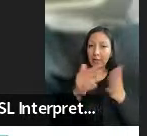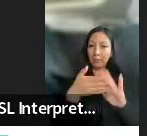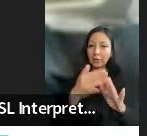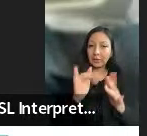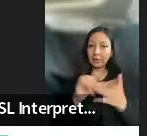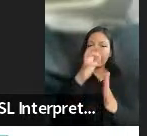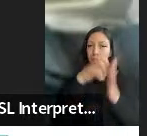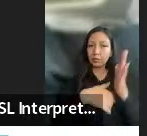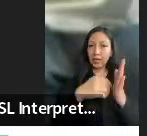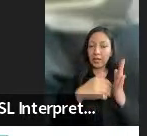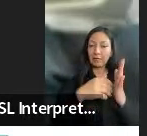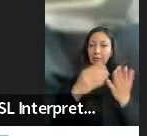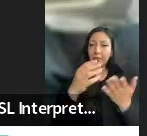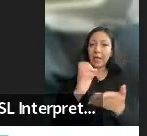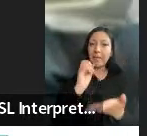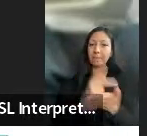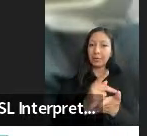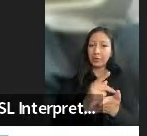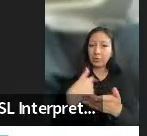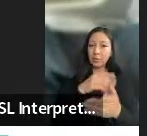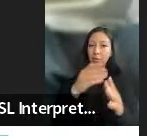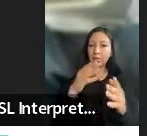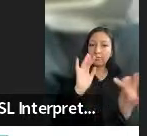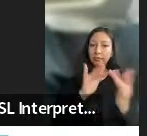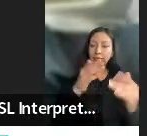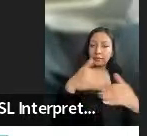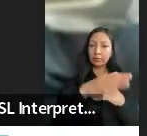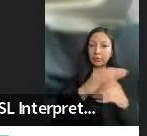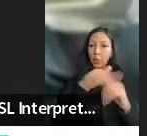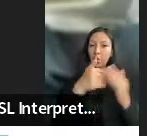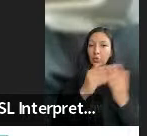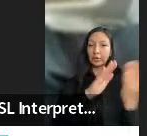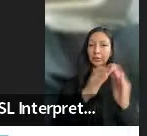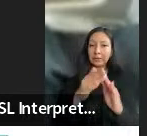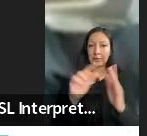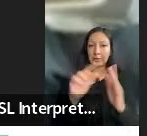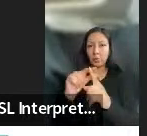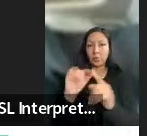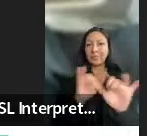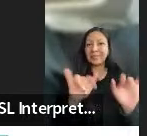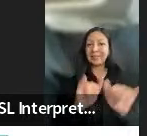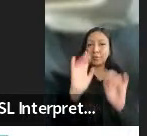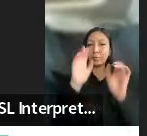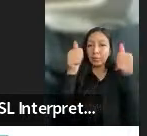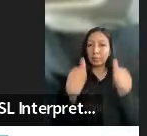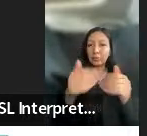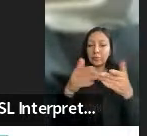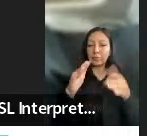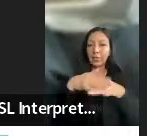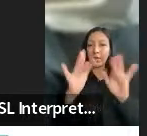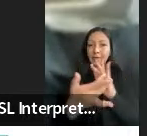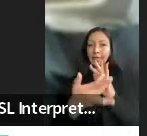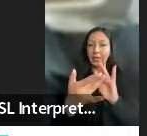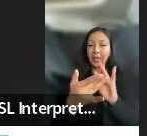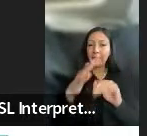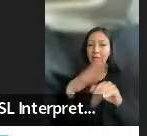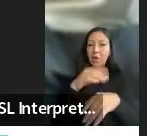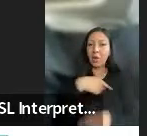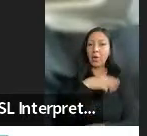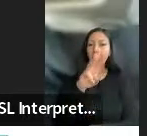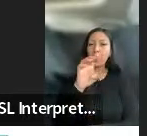amendment will be transmitted to all of our community boards across the city, but it will also be posted publicly online at our website,